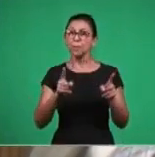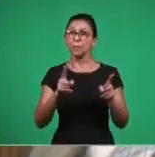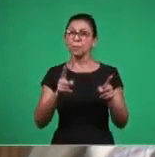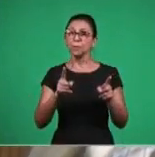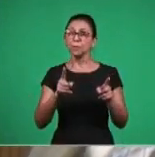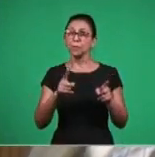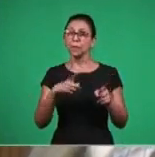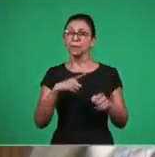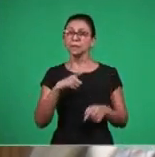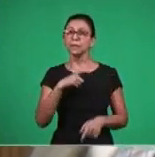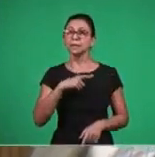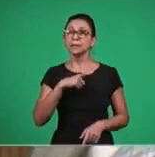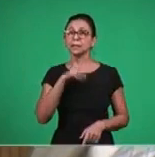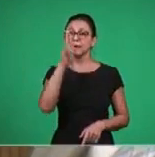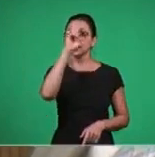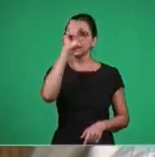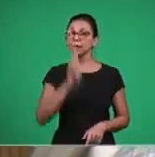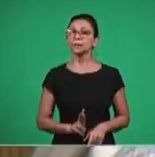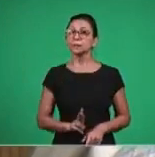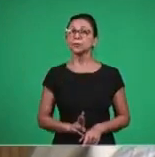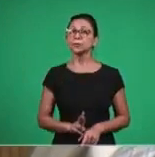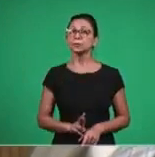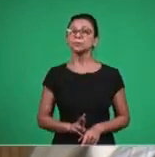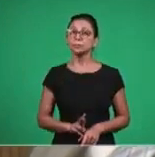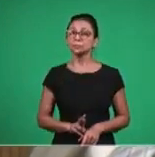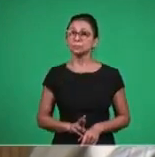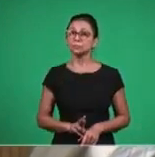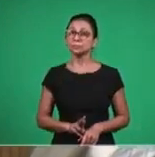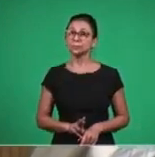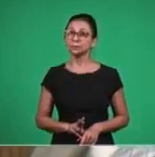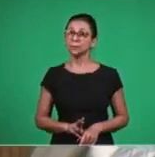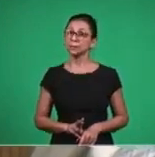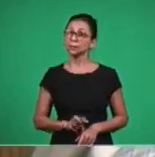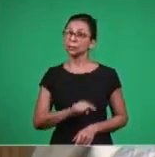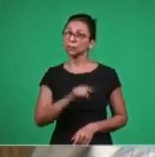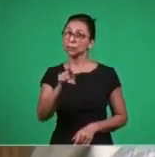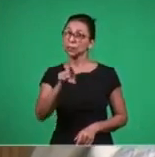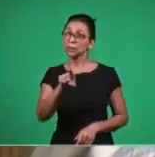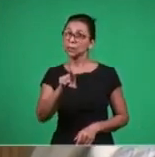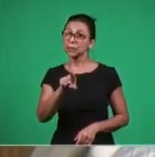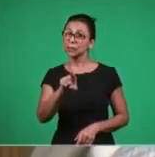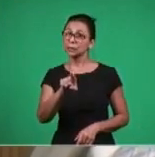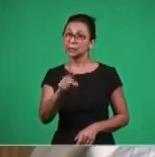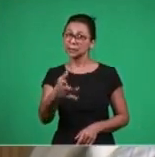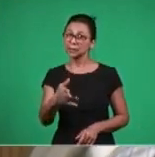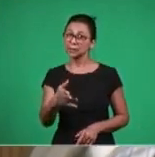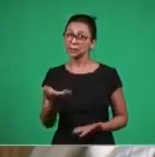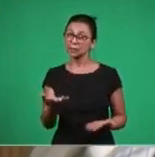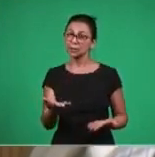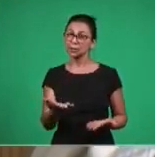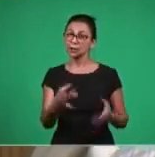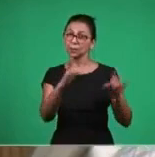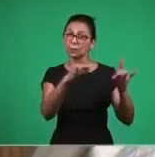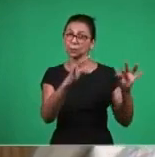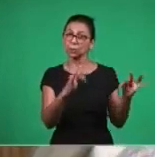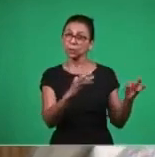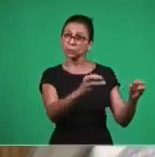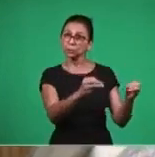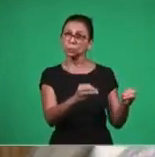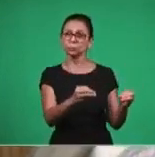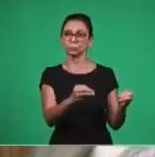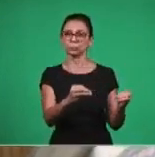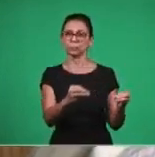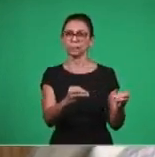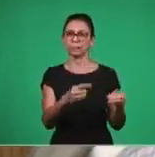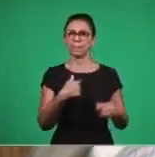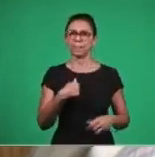reason. So they have their yoke. They didn't burn the yoke. They need to deny themselves. So human